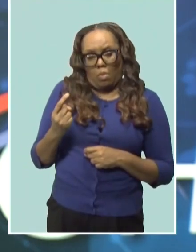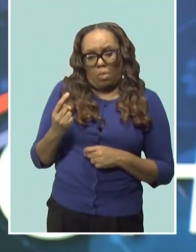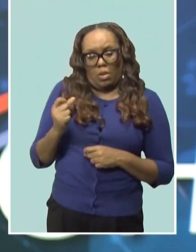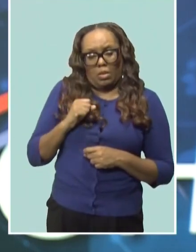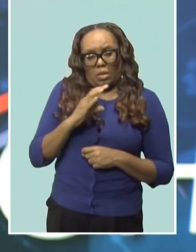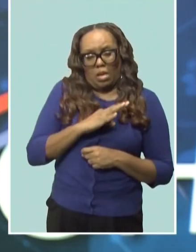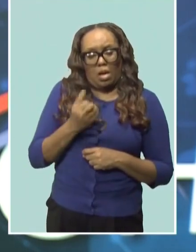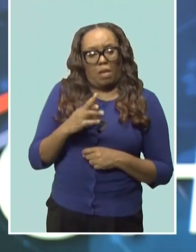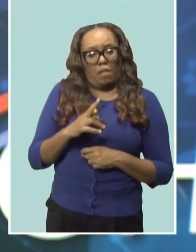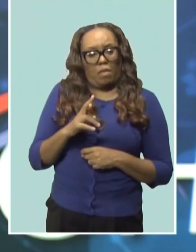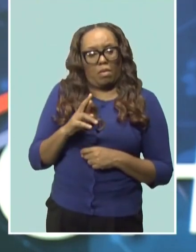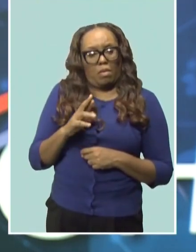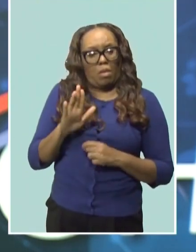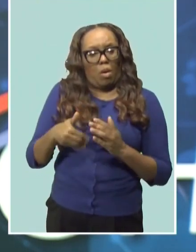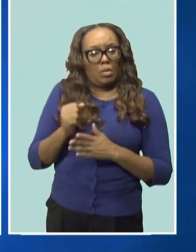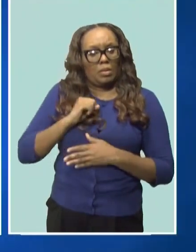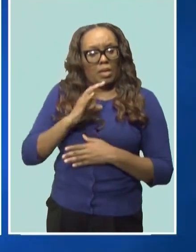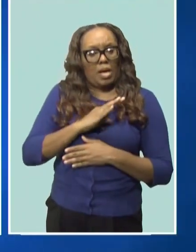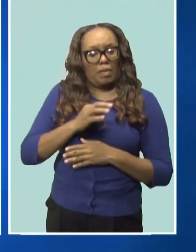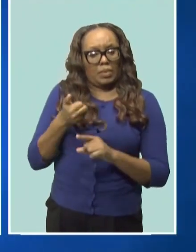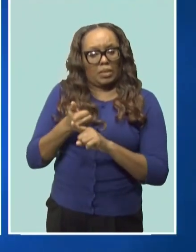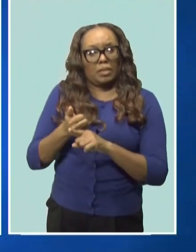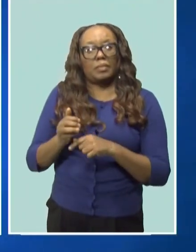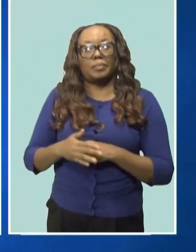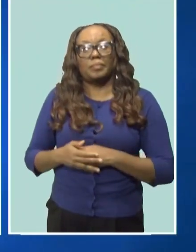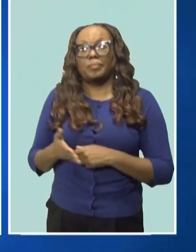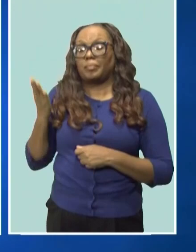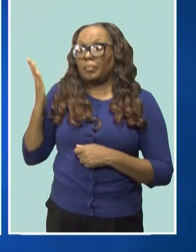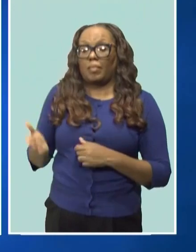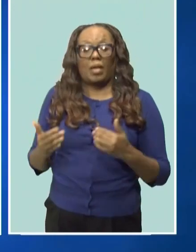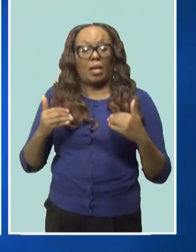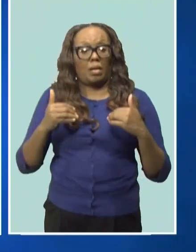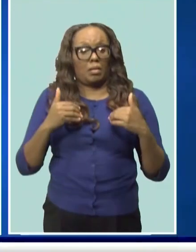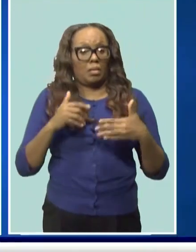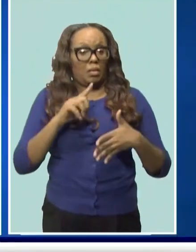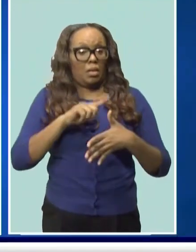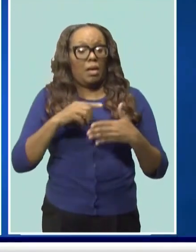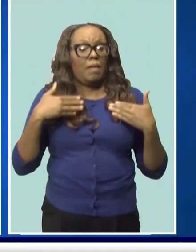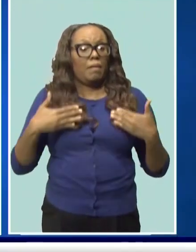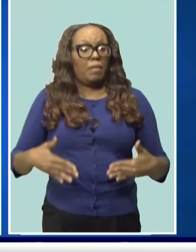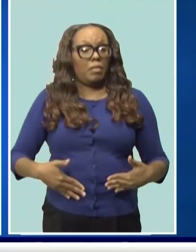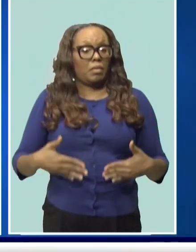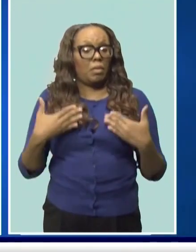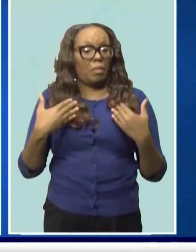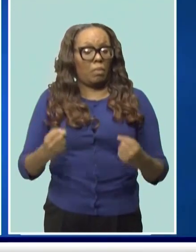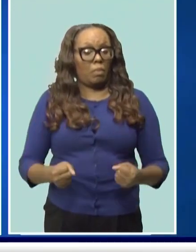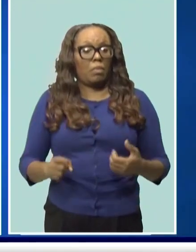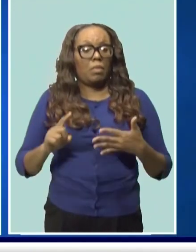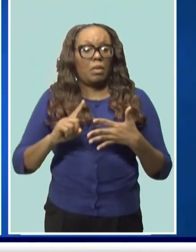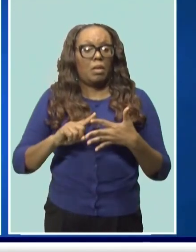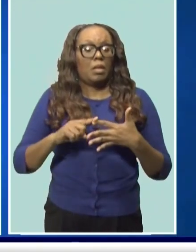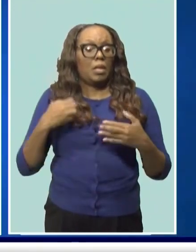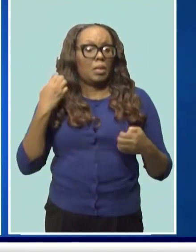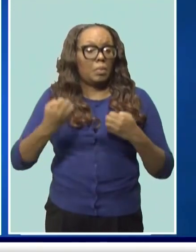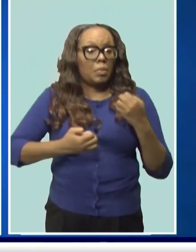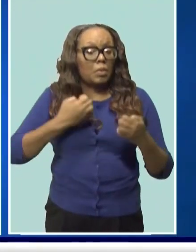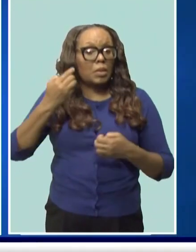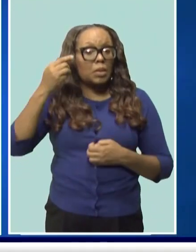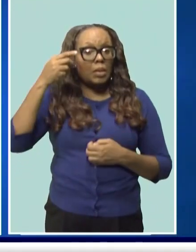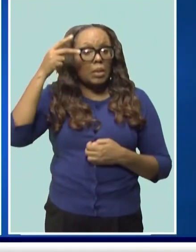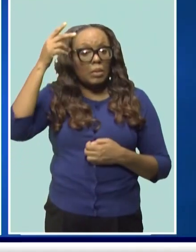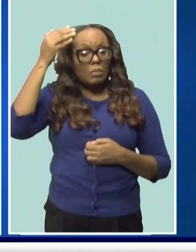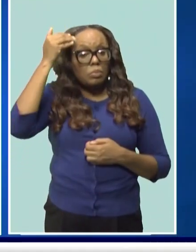alone. So we have physical wellness, we have emotional or psychological wellness, we